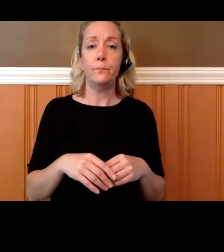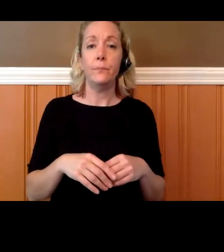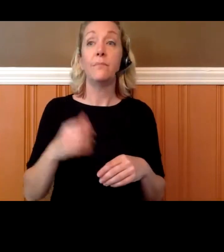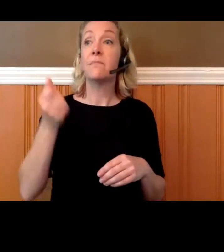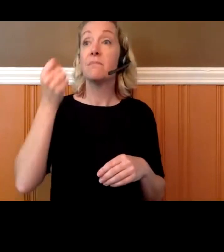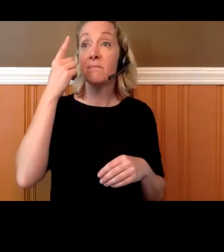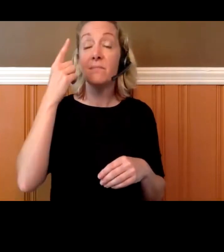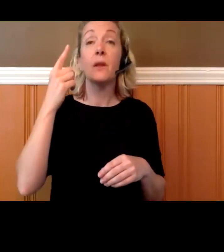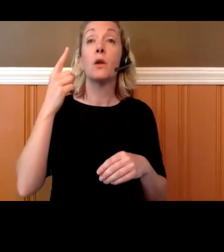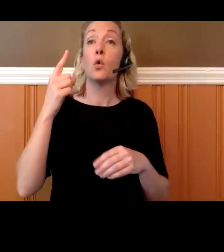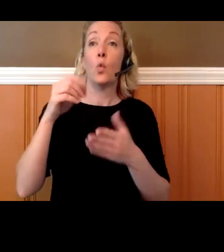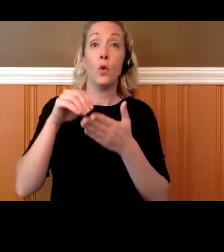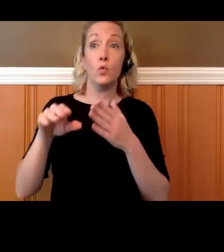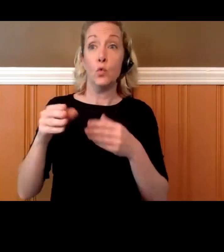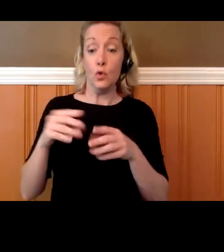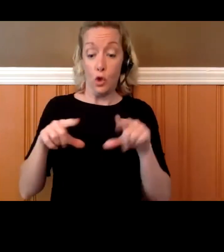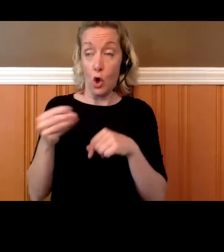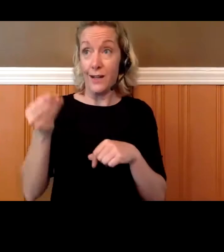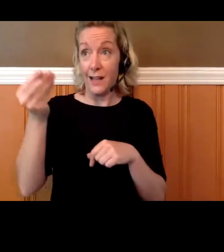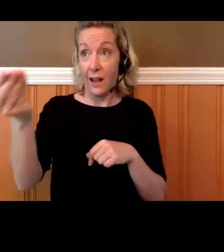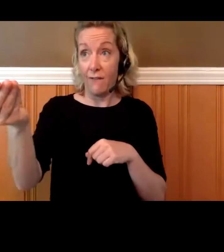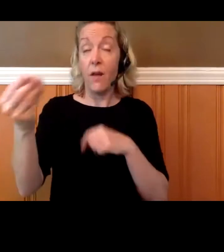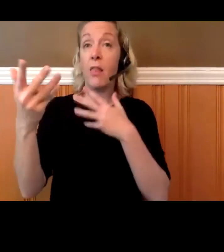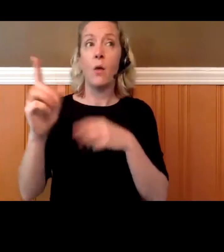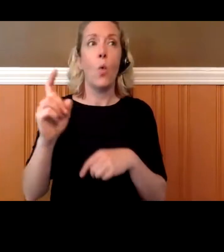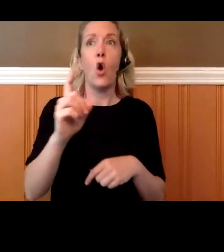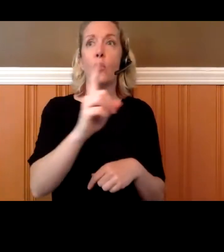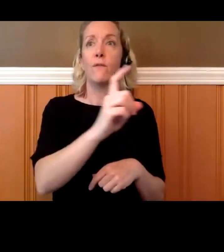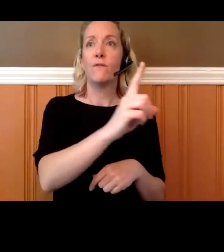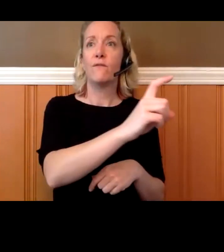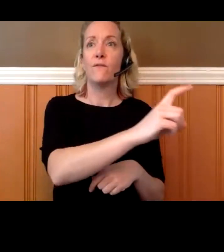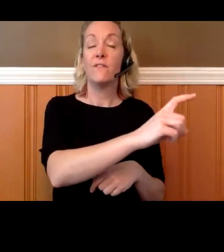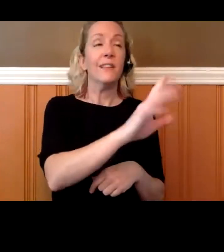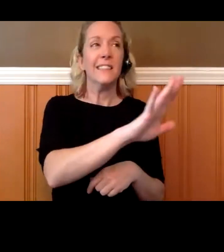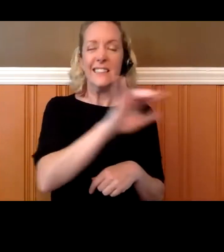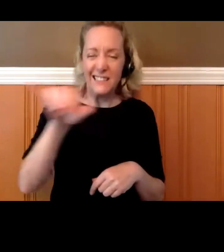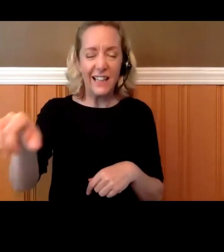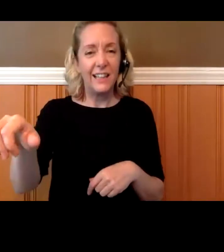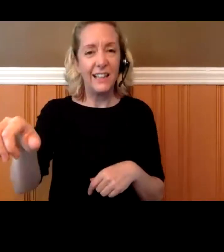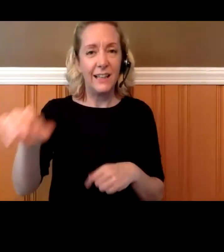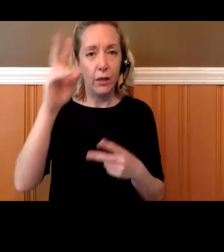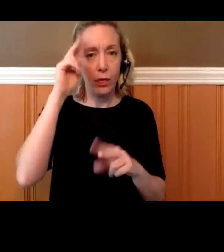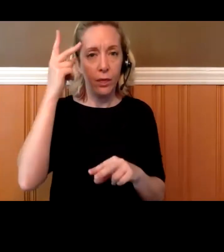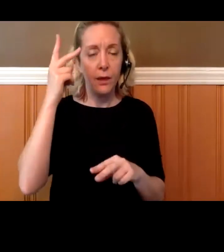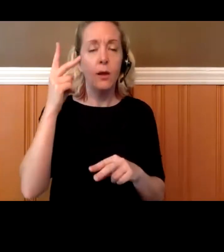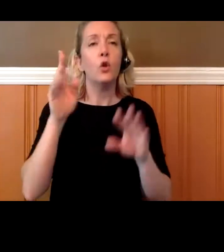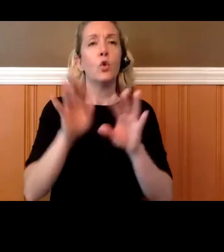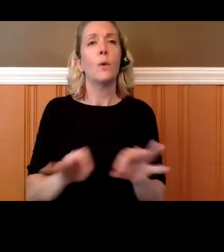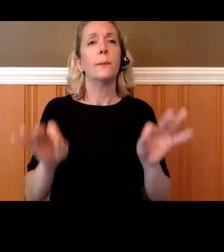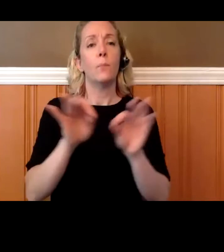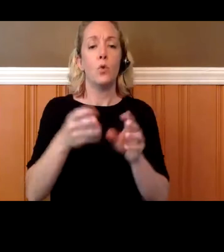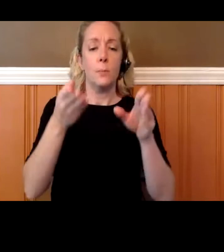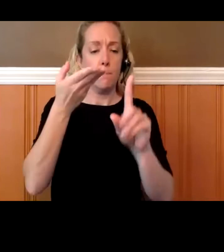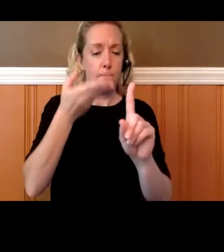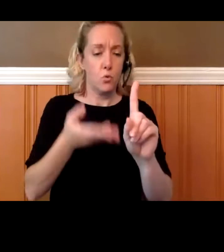didn't realize he's supposed to stay there. So knowing what to do in an emergency if things go bad, and having the skills other